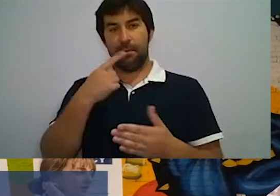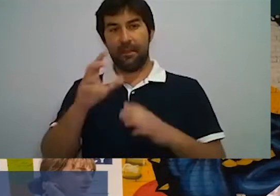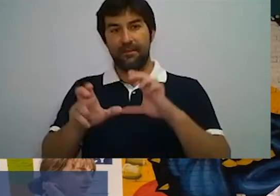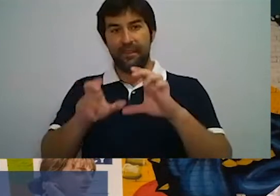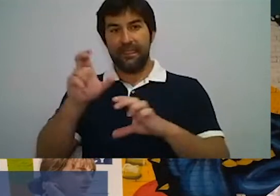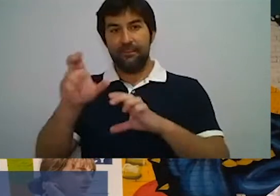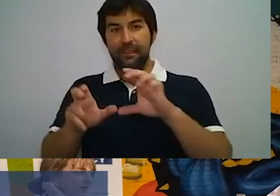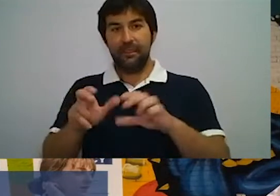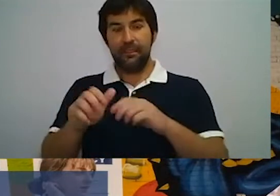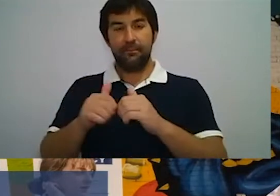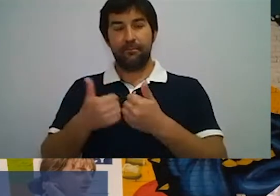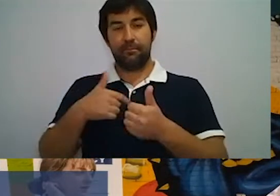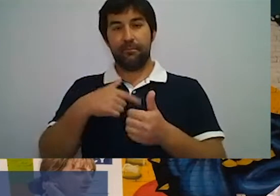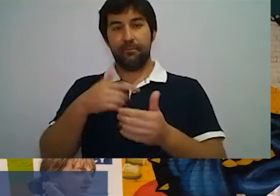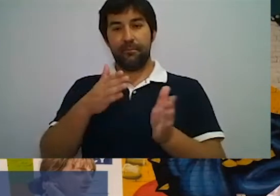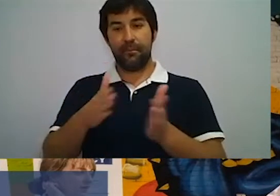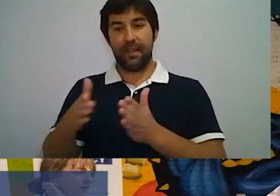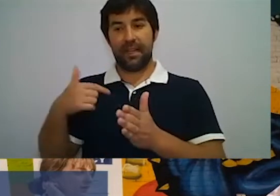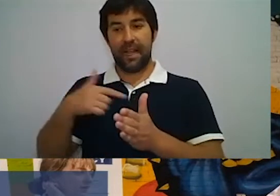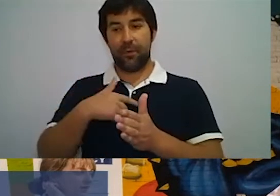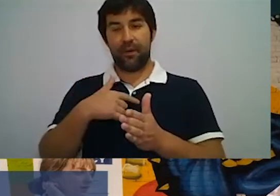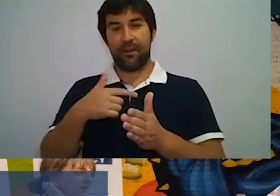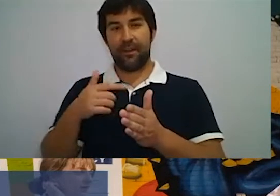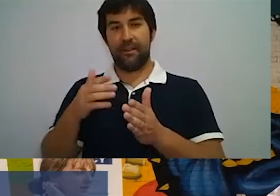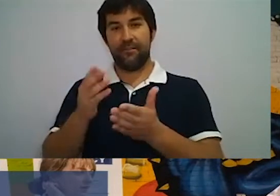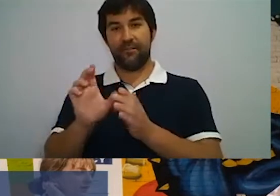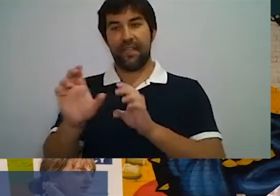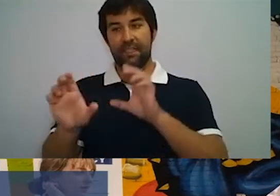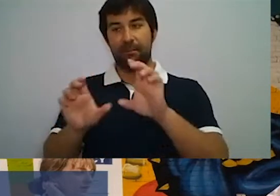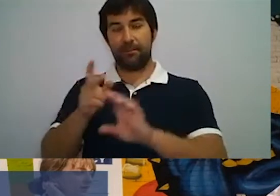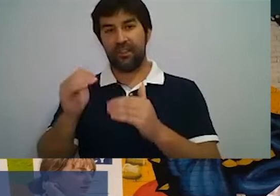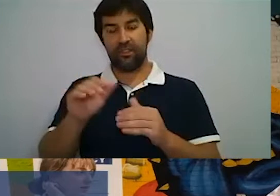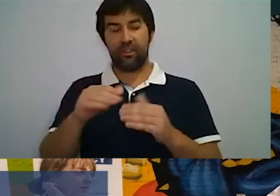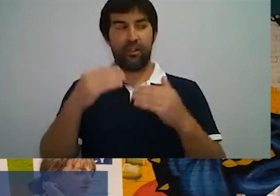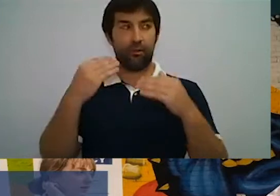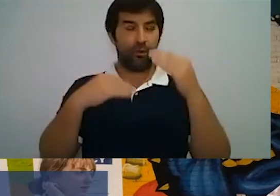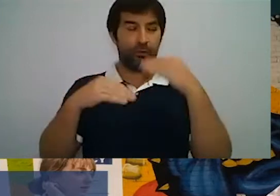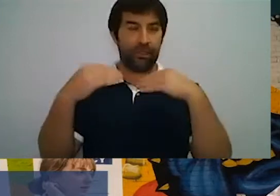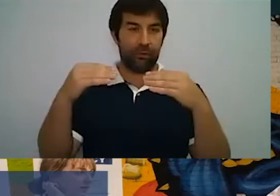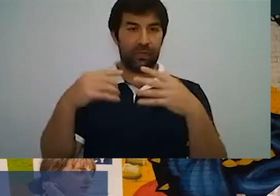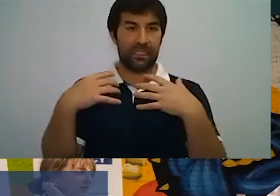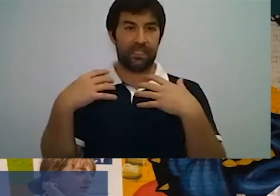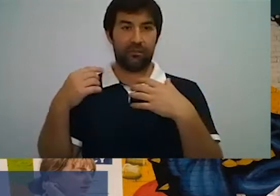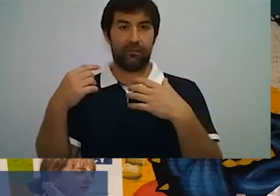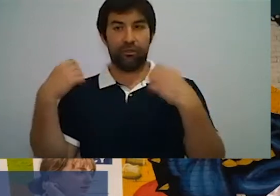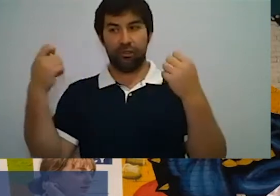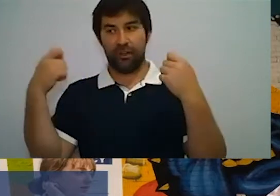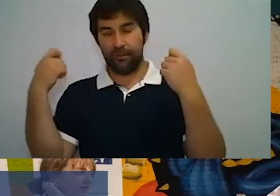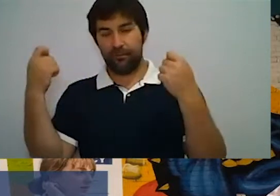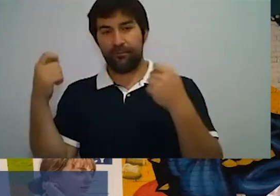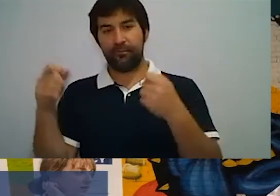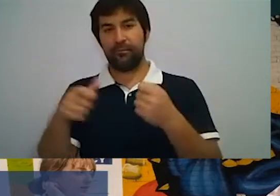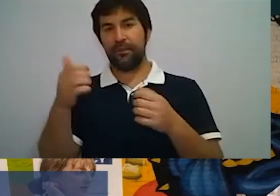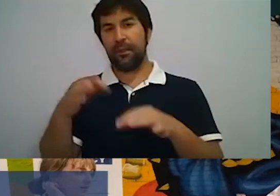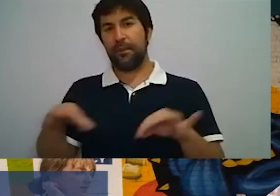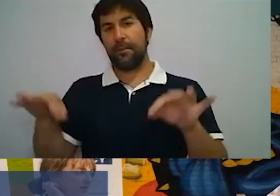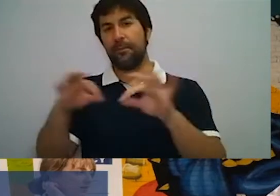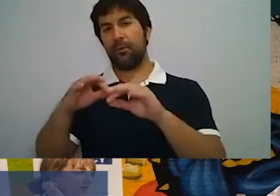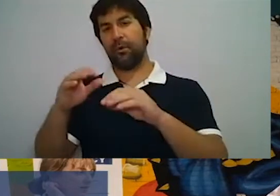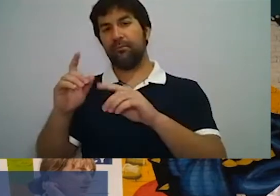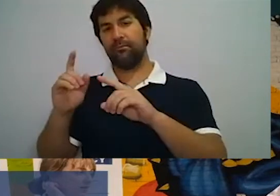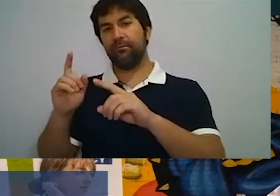exactly from this kind of input. We also have to provide that information for council and for the mayor's office so they understand where